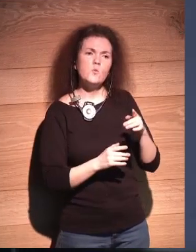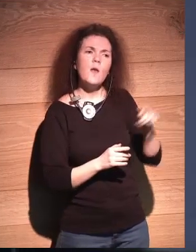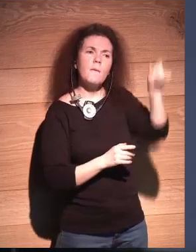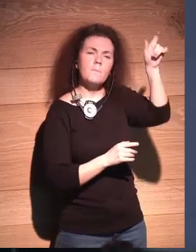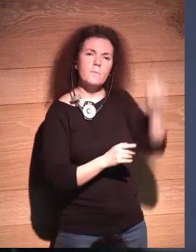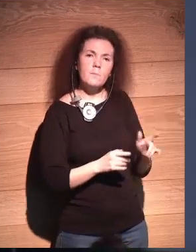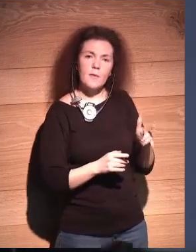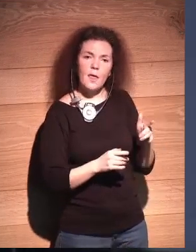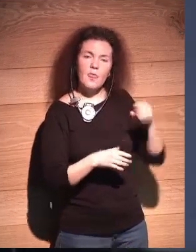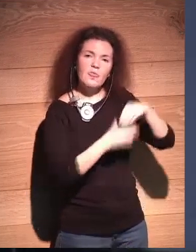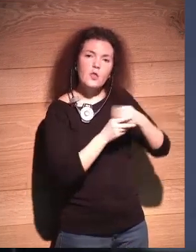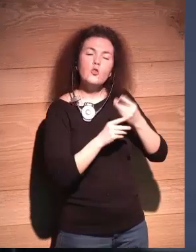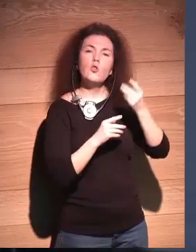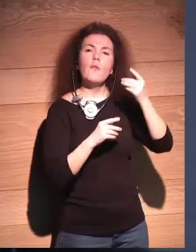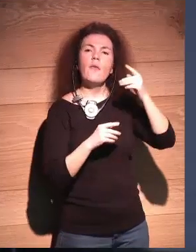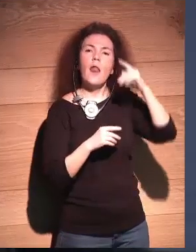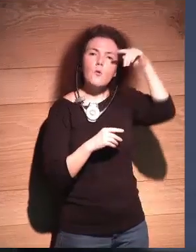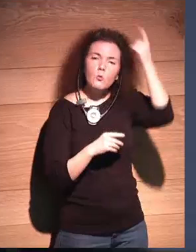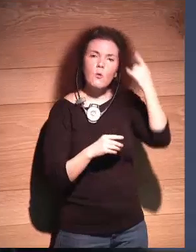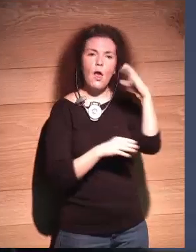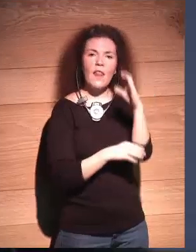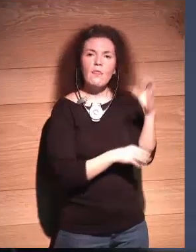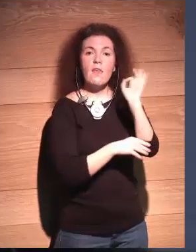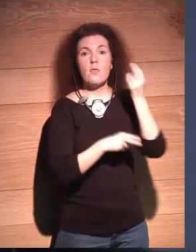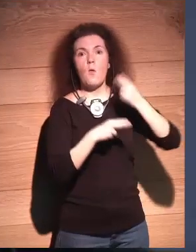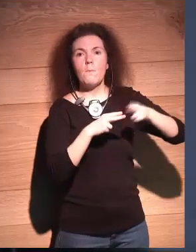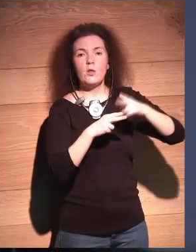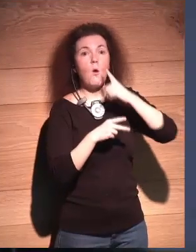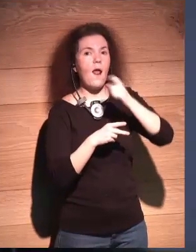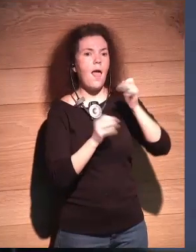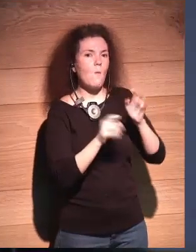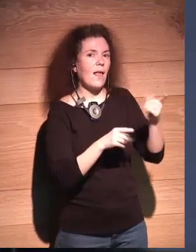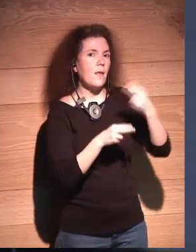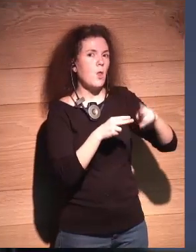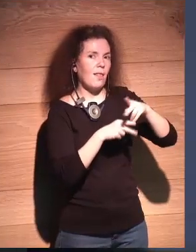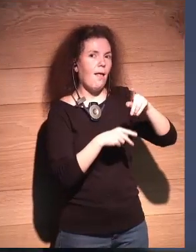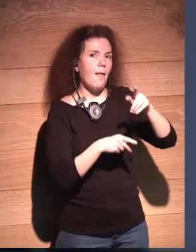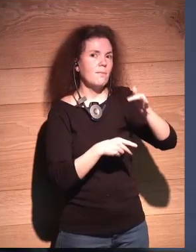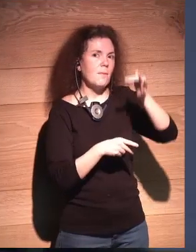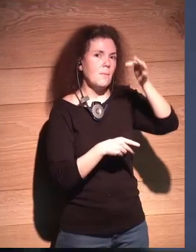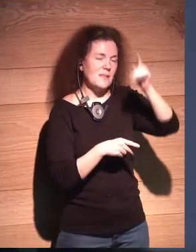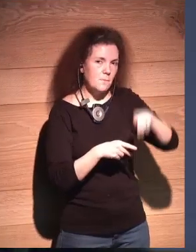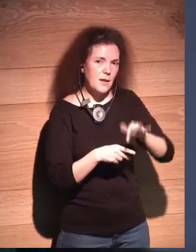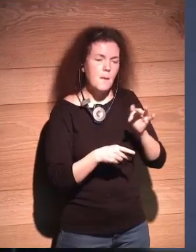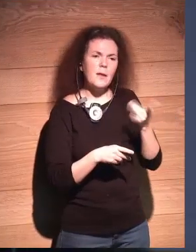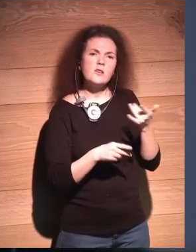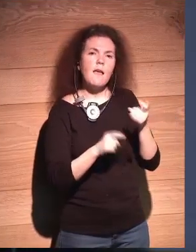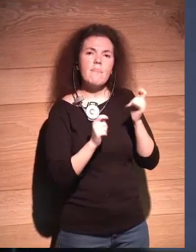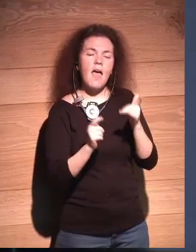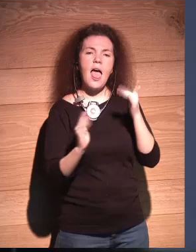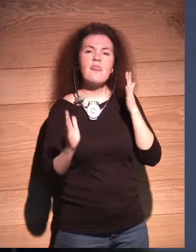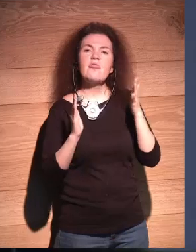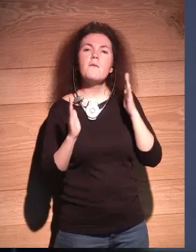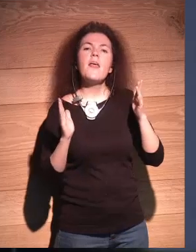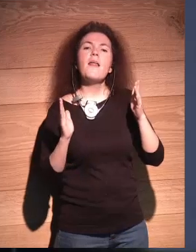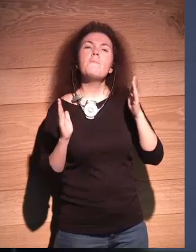of the figures within the cultural or scientific or politics world that